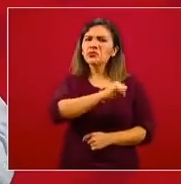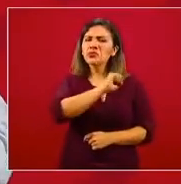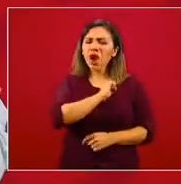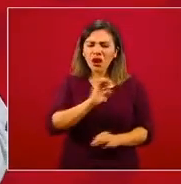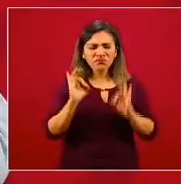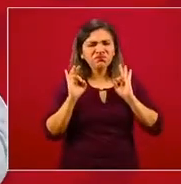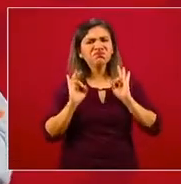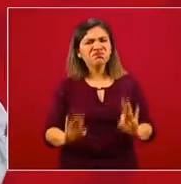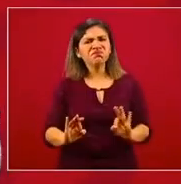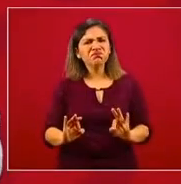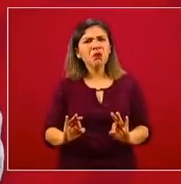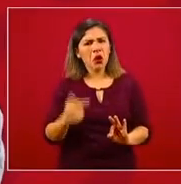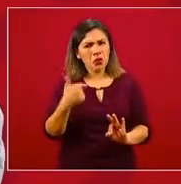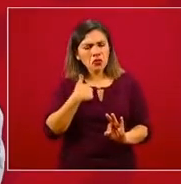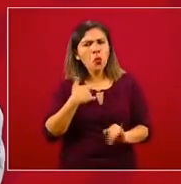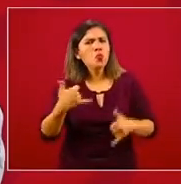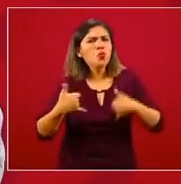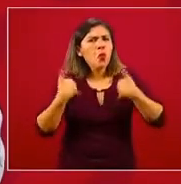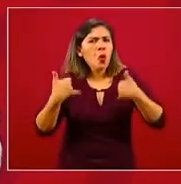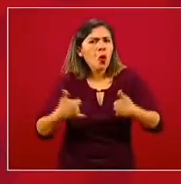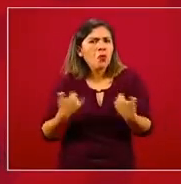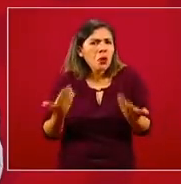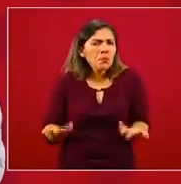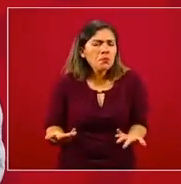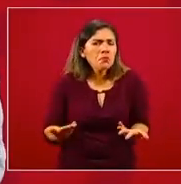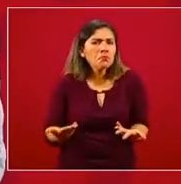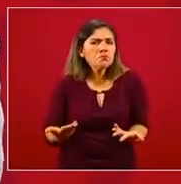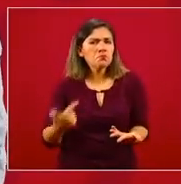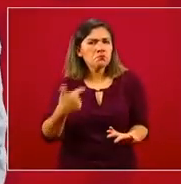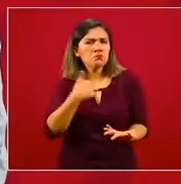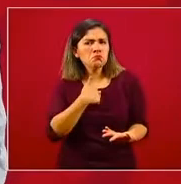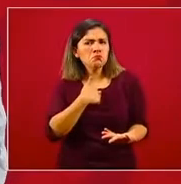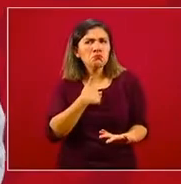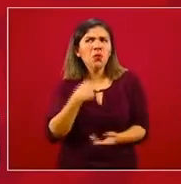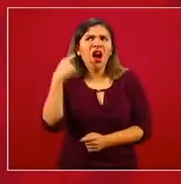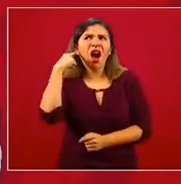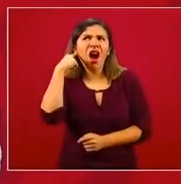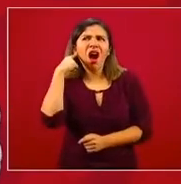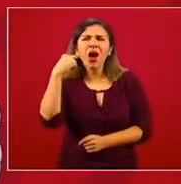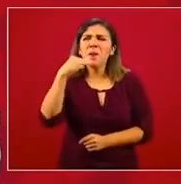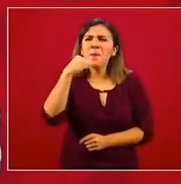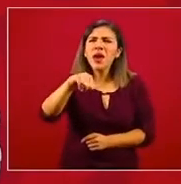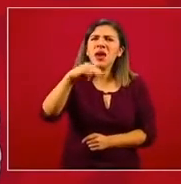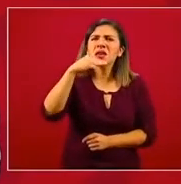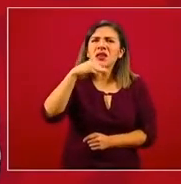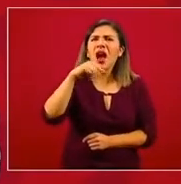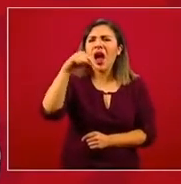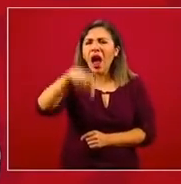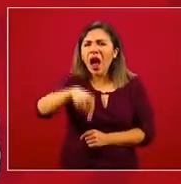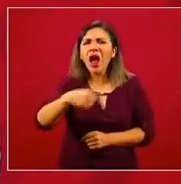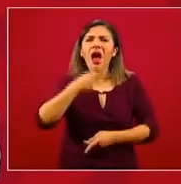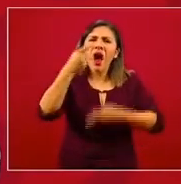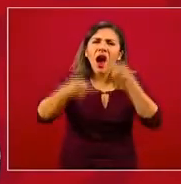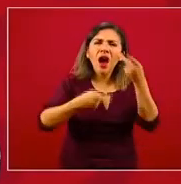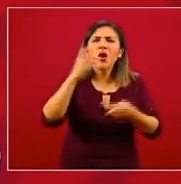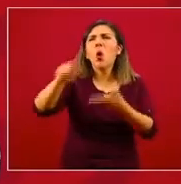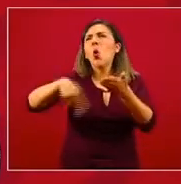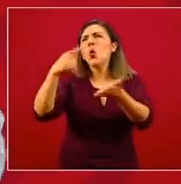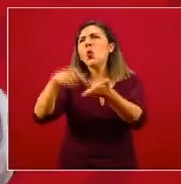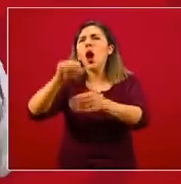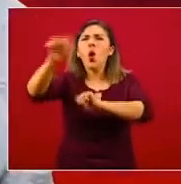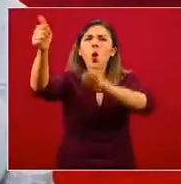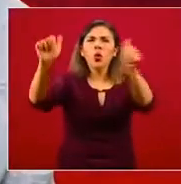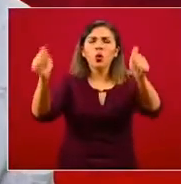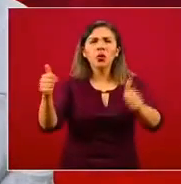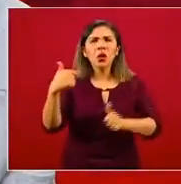se There's asume a surprise razonablemente factor. joven You y que might por lo think you're tanto, al healthy, you're escuchar estos young, mensajes aquí and o en otros when you're sitios, listening to what